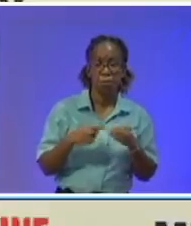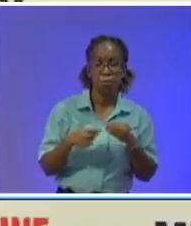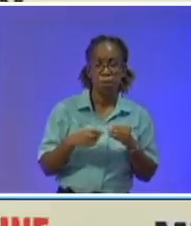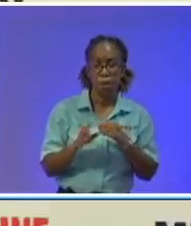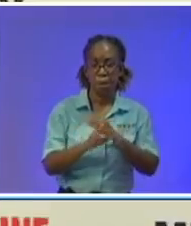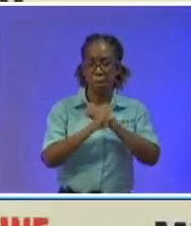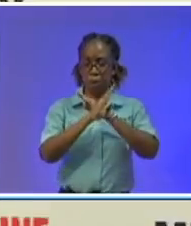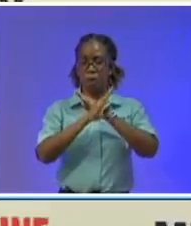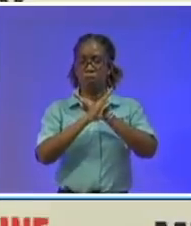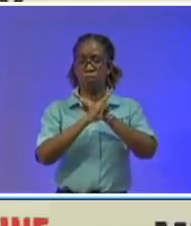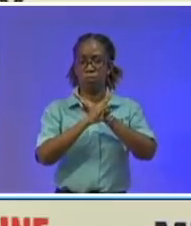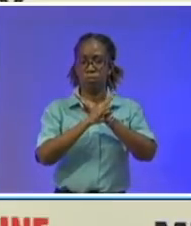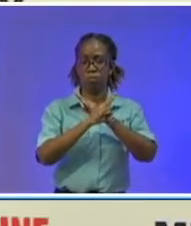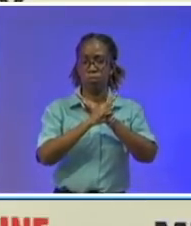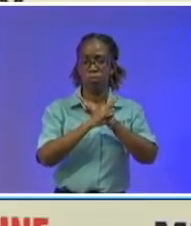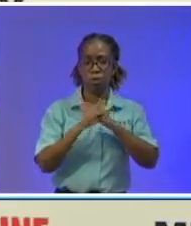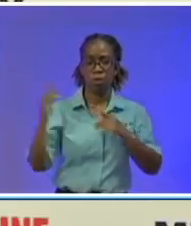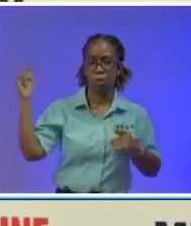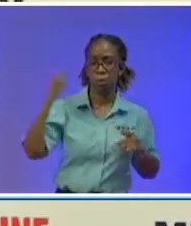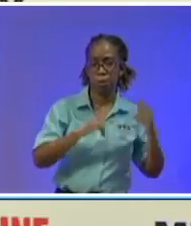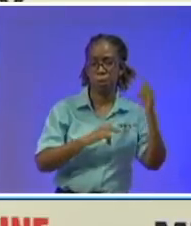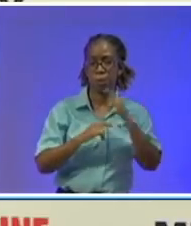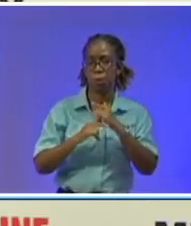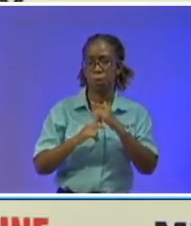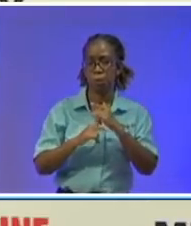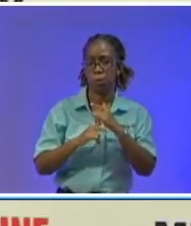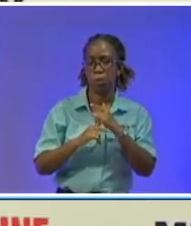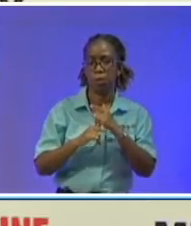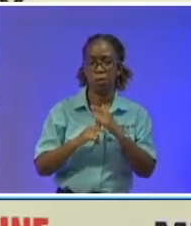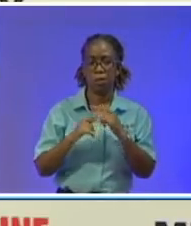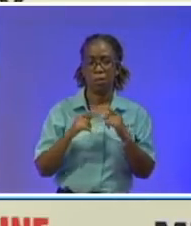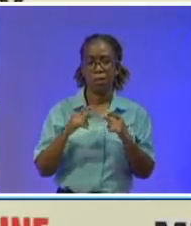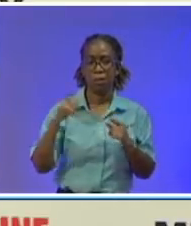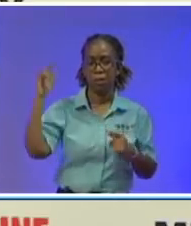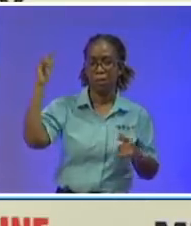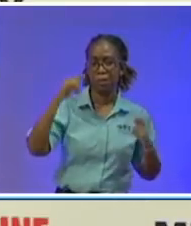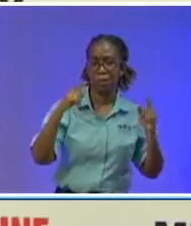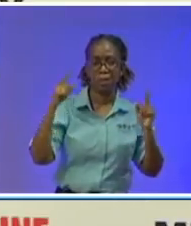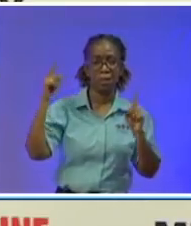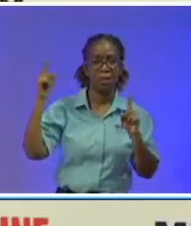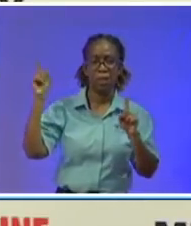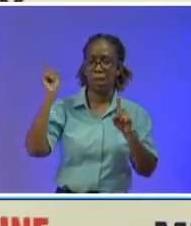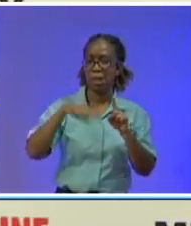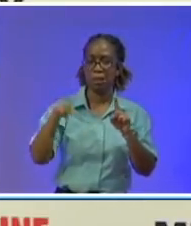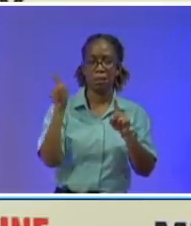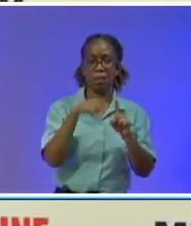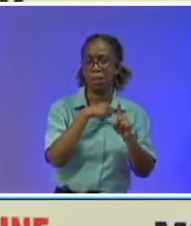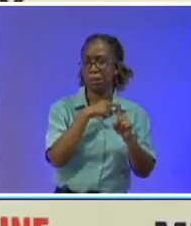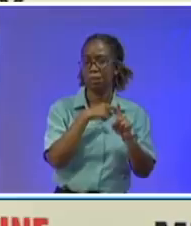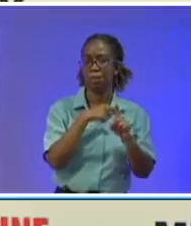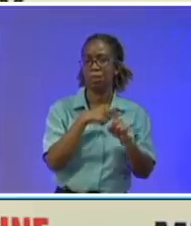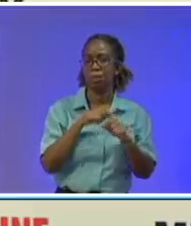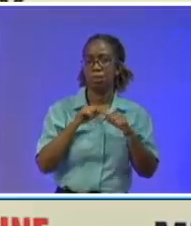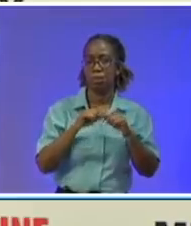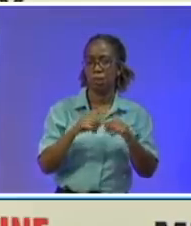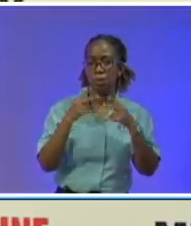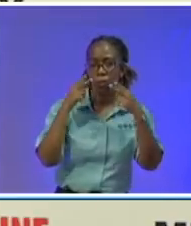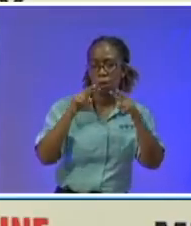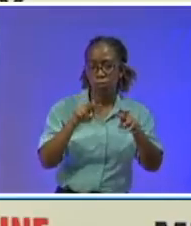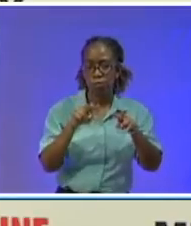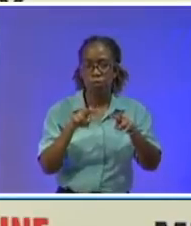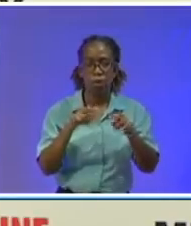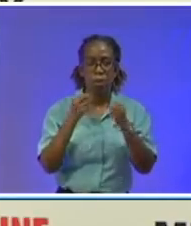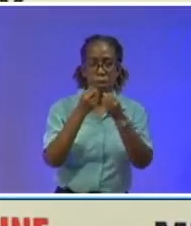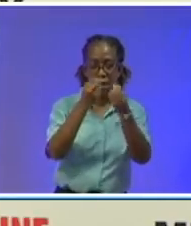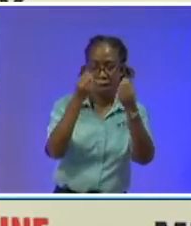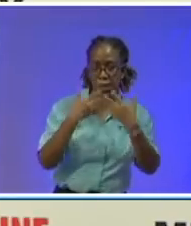purview of the Ministry of National Security and the Cabinet of the country. As the Honourable Minister would have said, we continue to look at the data coming out of different countries. You